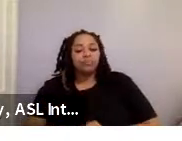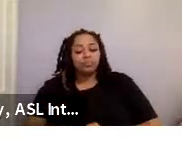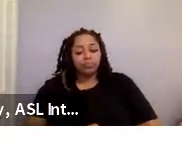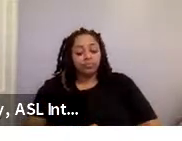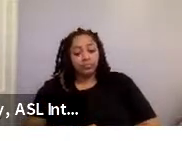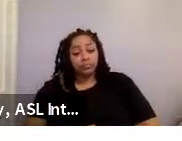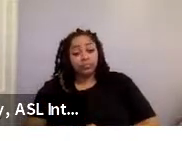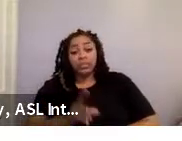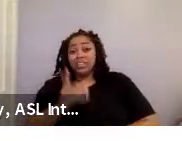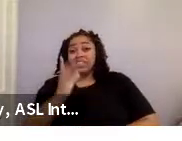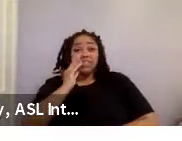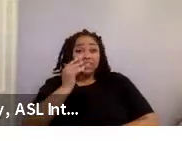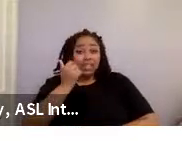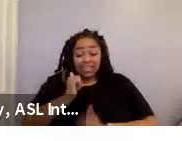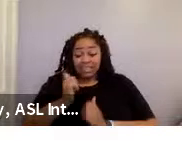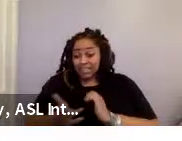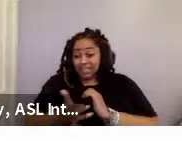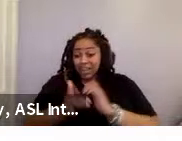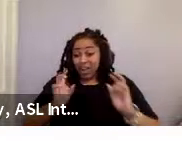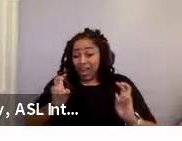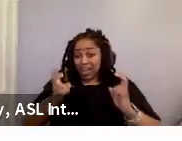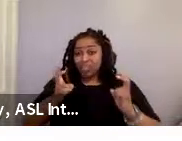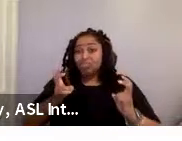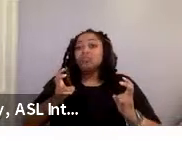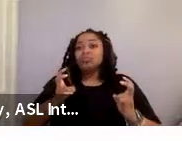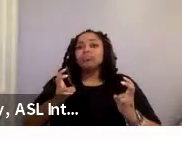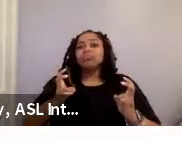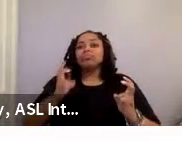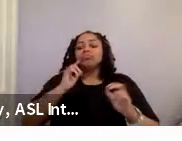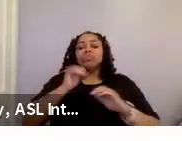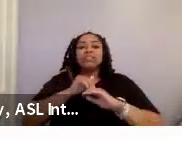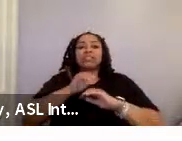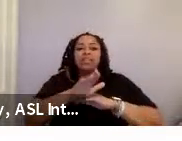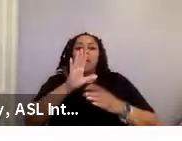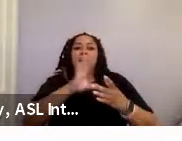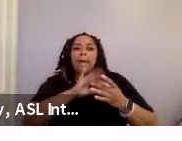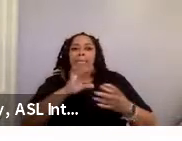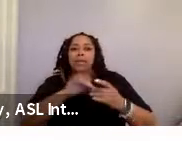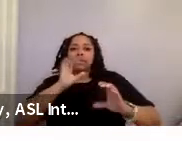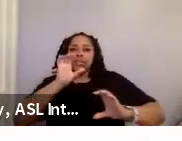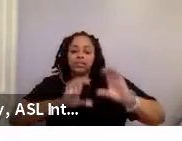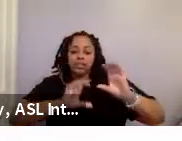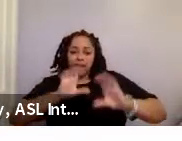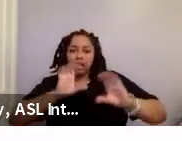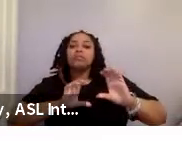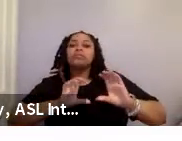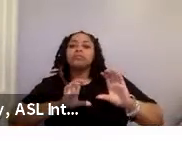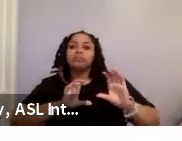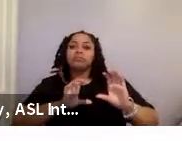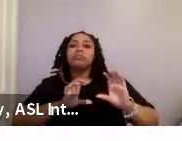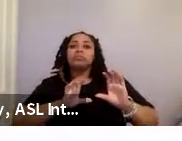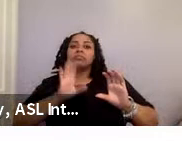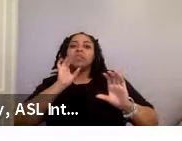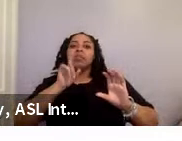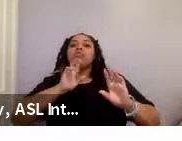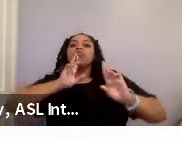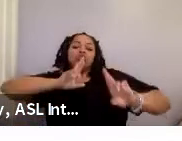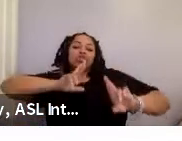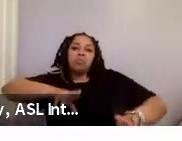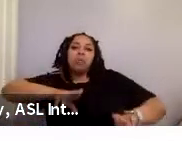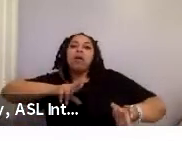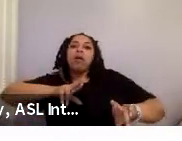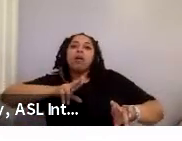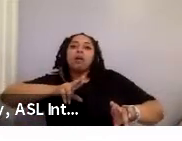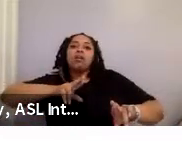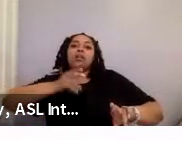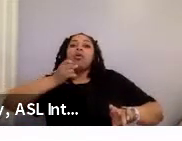If you experience any technical difficulties during the webinar, send a message in the chat area and we will respond to you, and